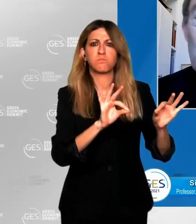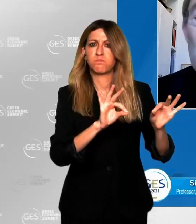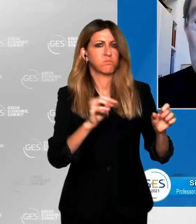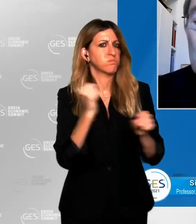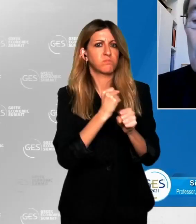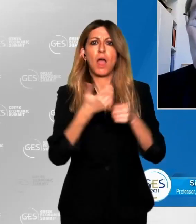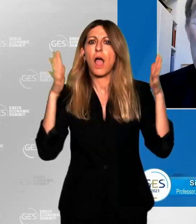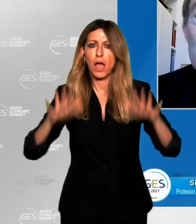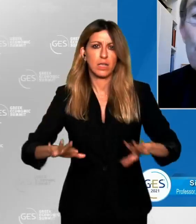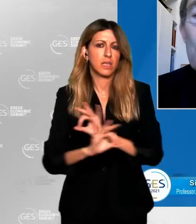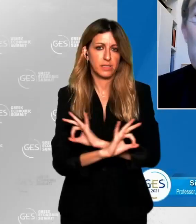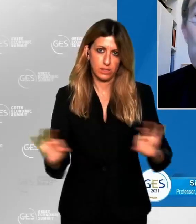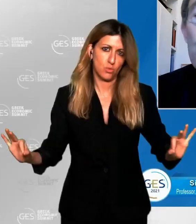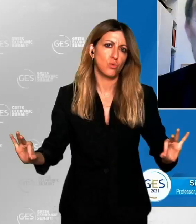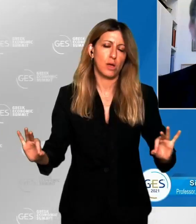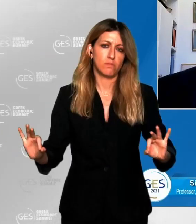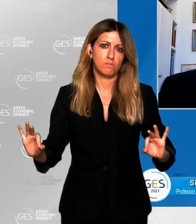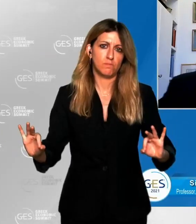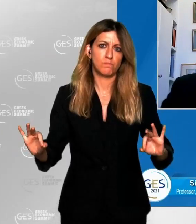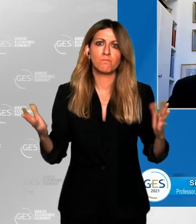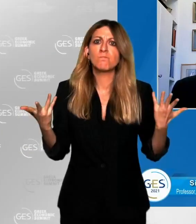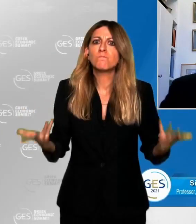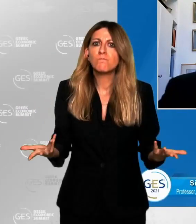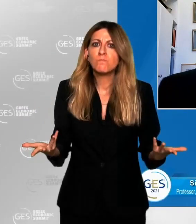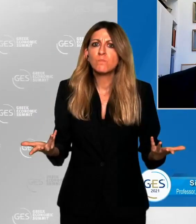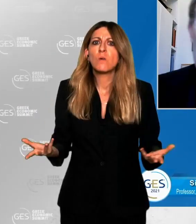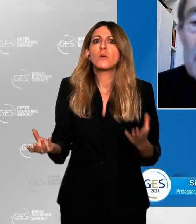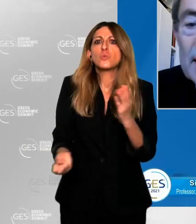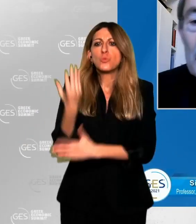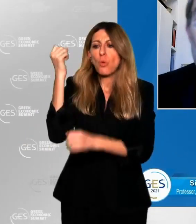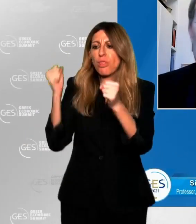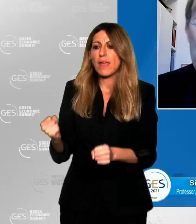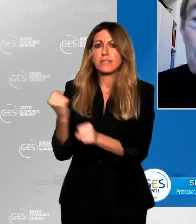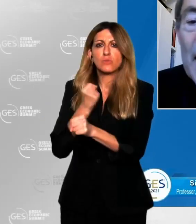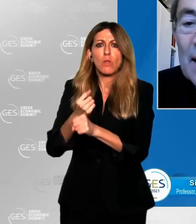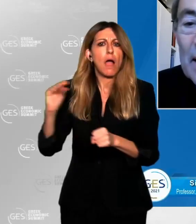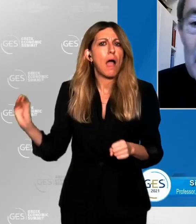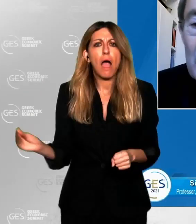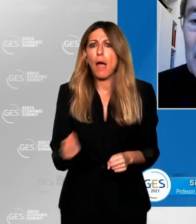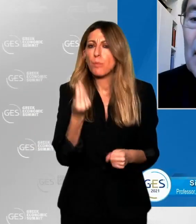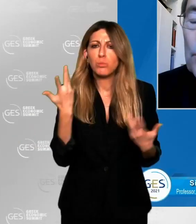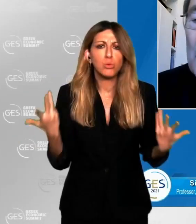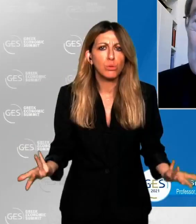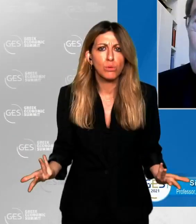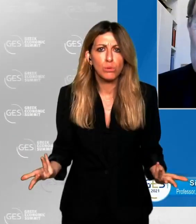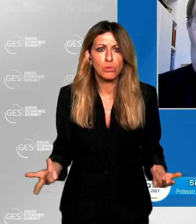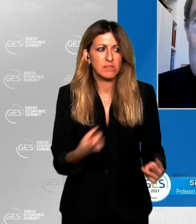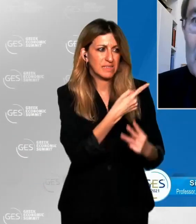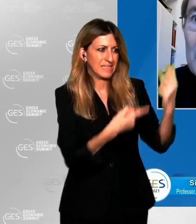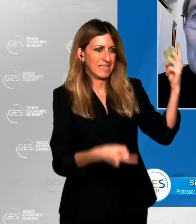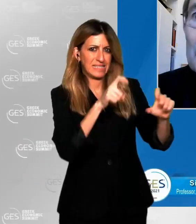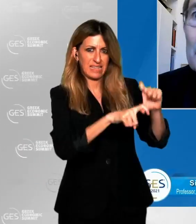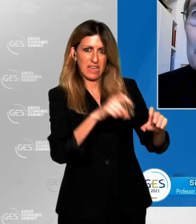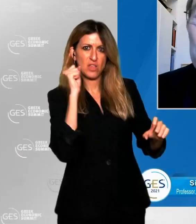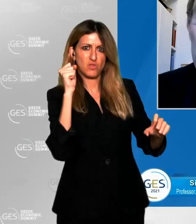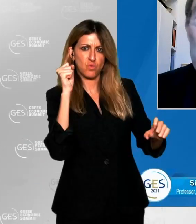creation. Where job creation will come from is mainly, when I say mainly,